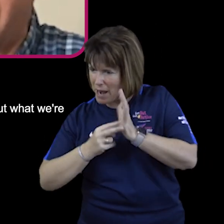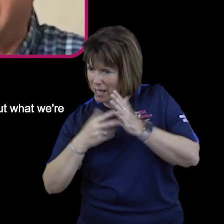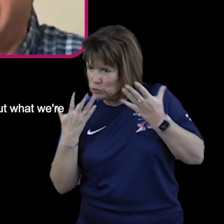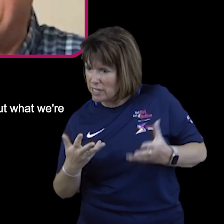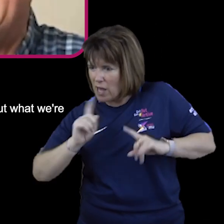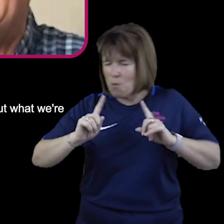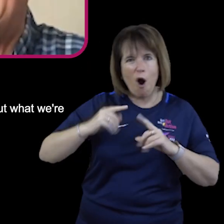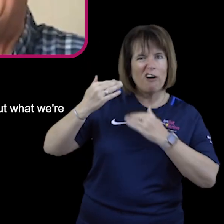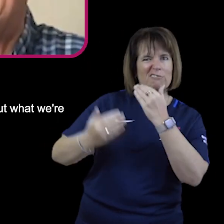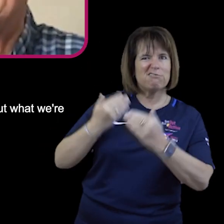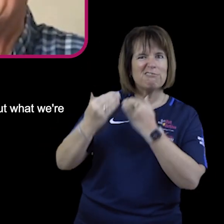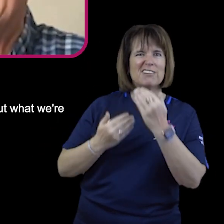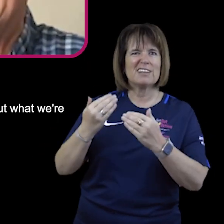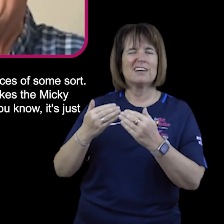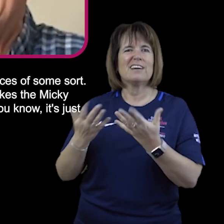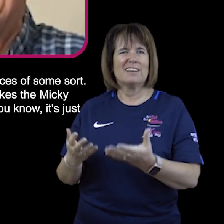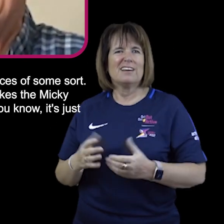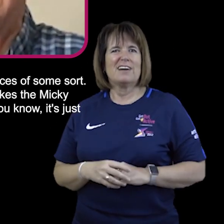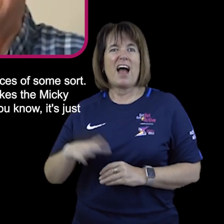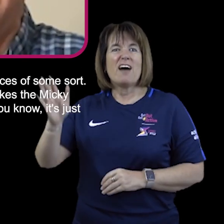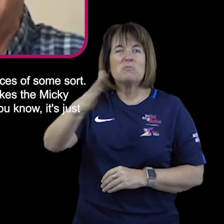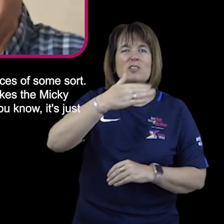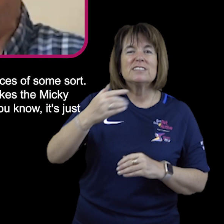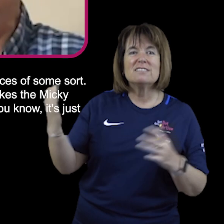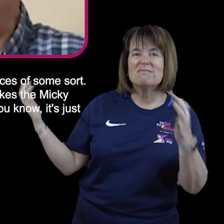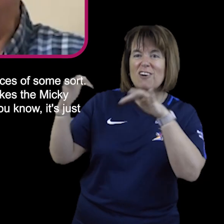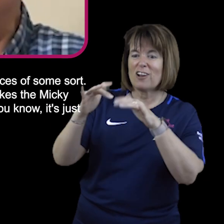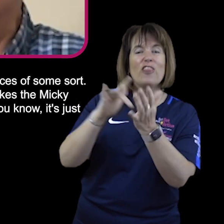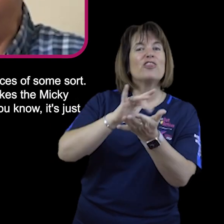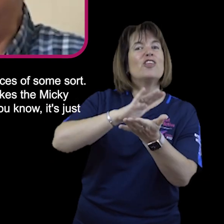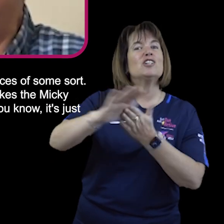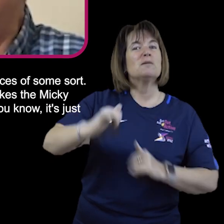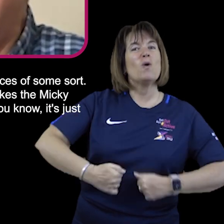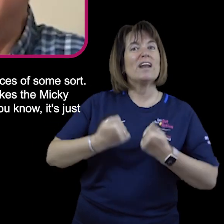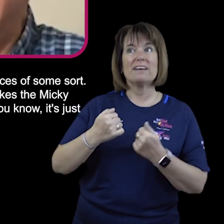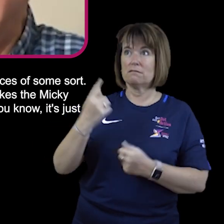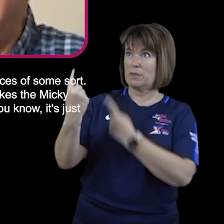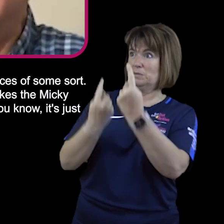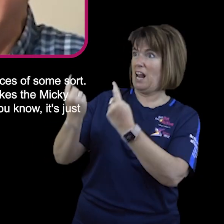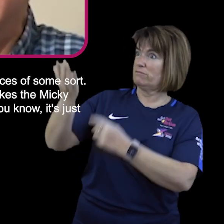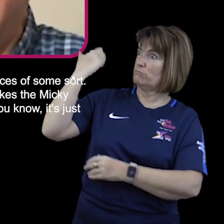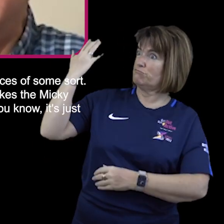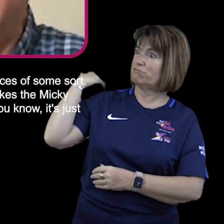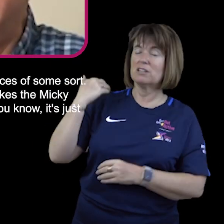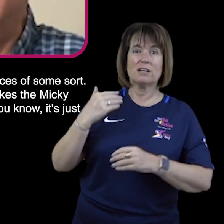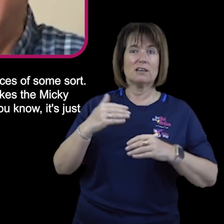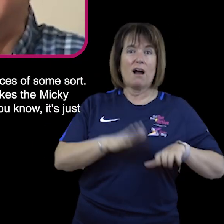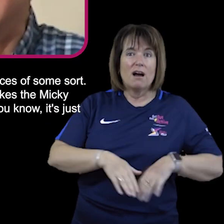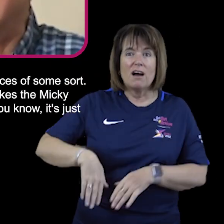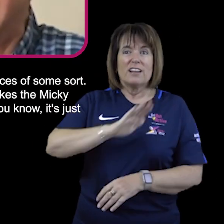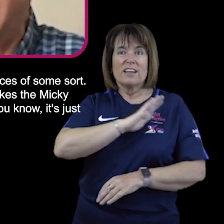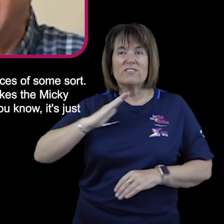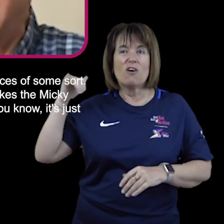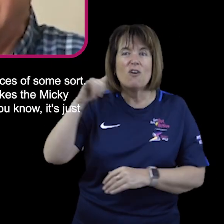have done. I think nearly everybody who turns up, because I go on a Thursday, is an ex-veteran, is a